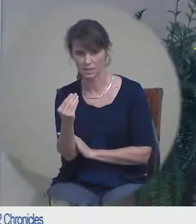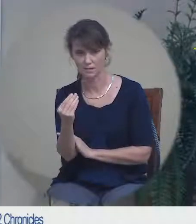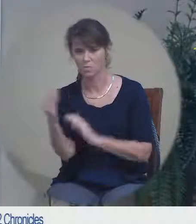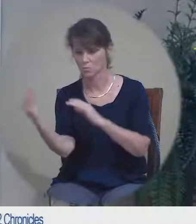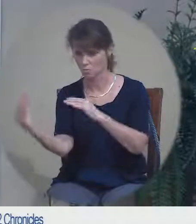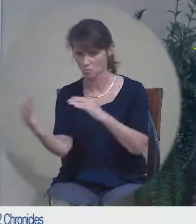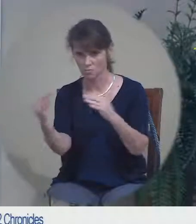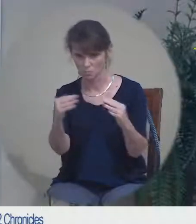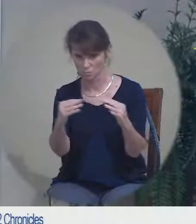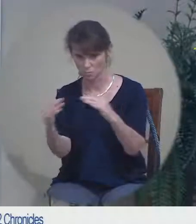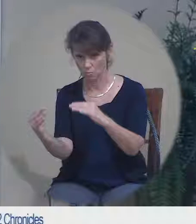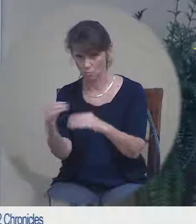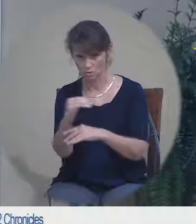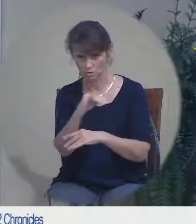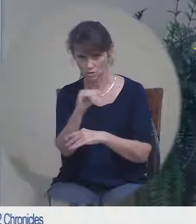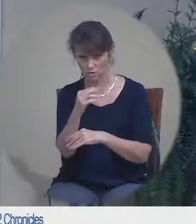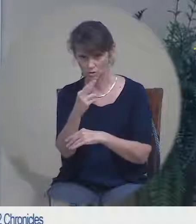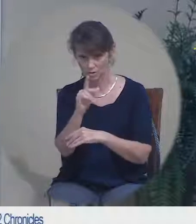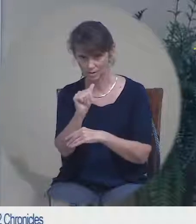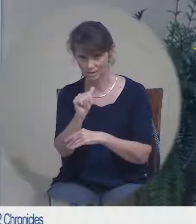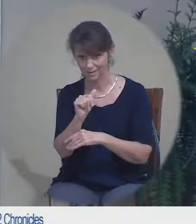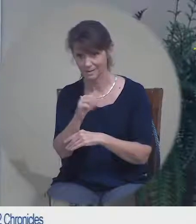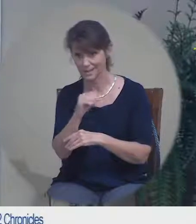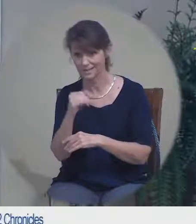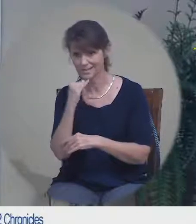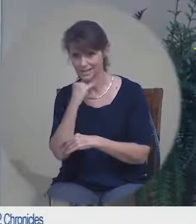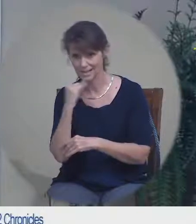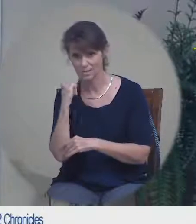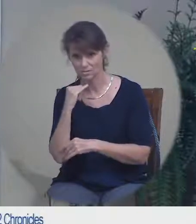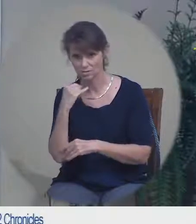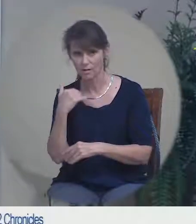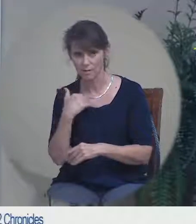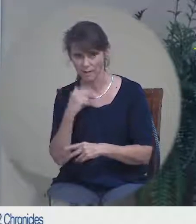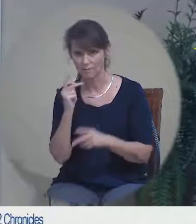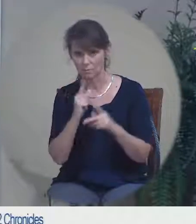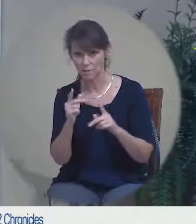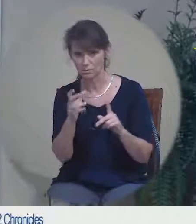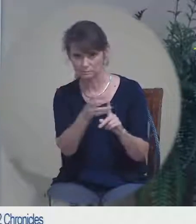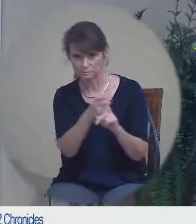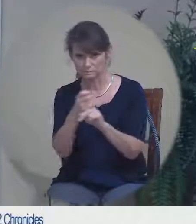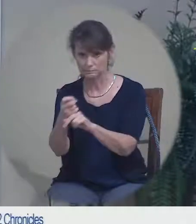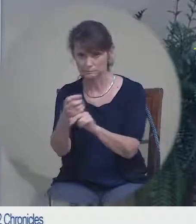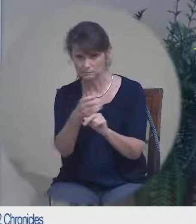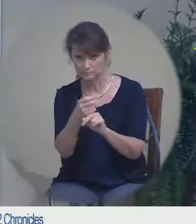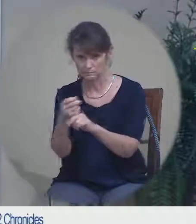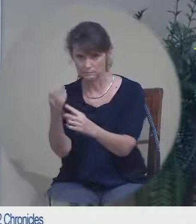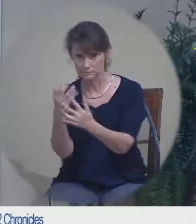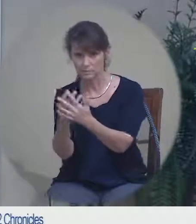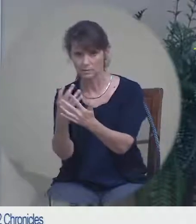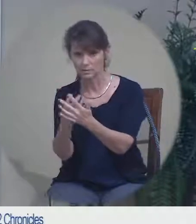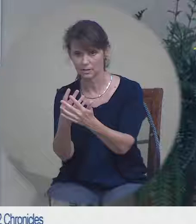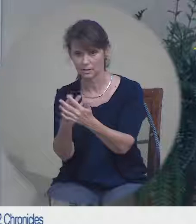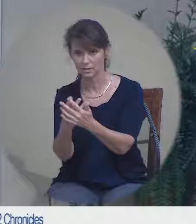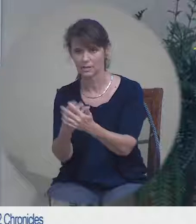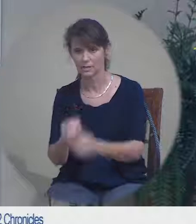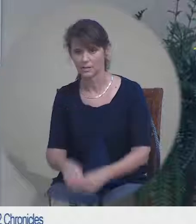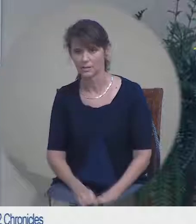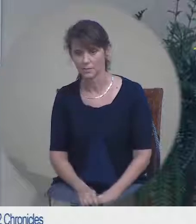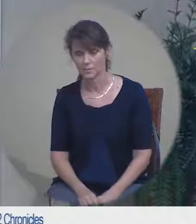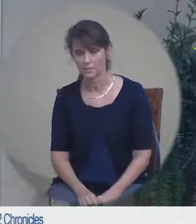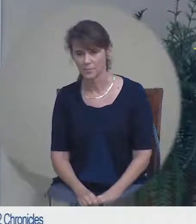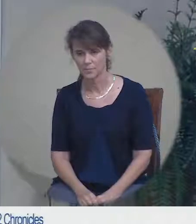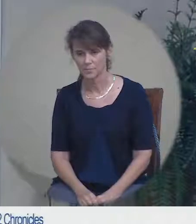wars between Judah and Israel that we have captives taken. It's actually one of the first times that we have that as a significant portion of their